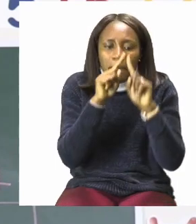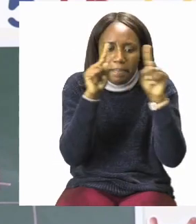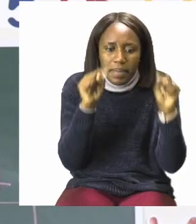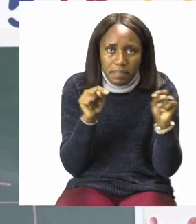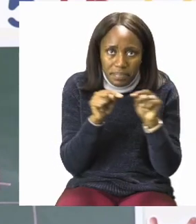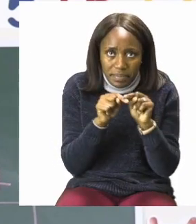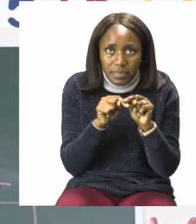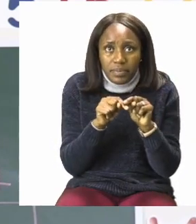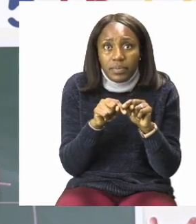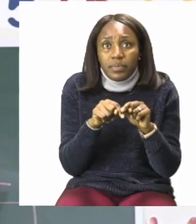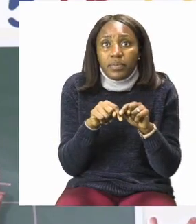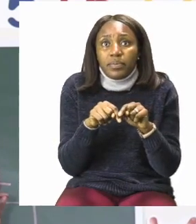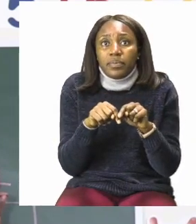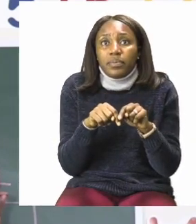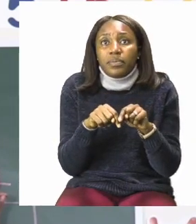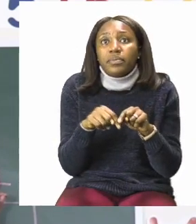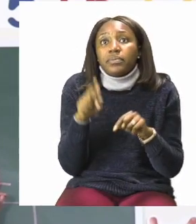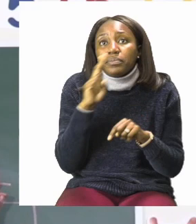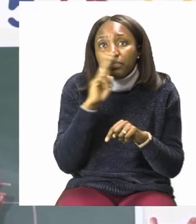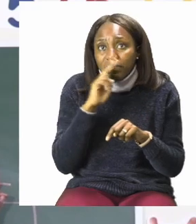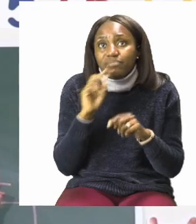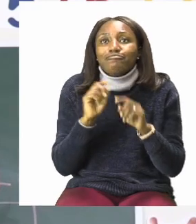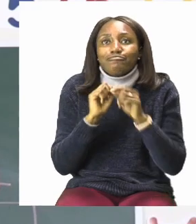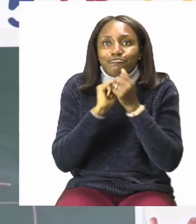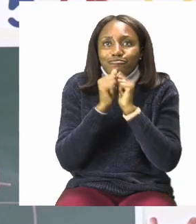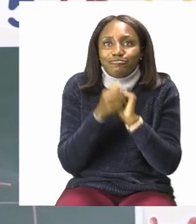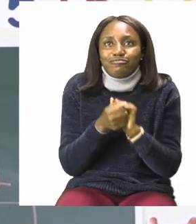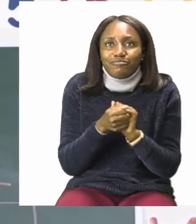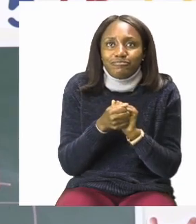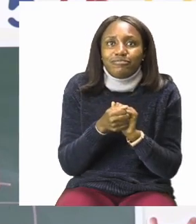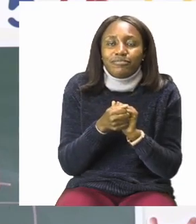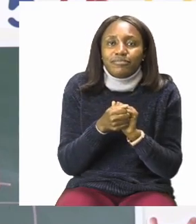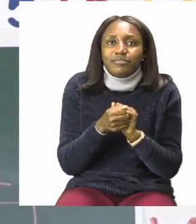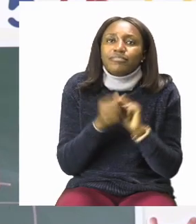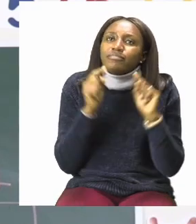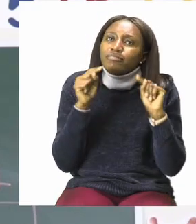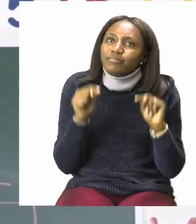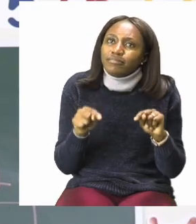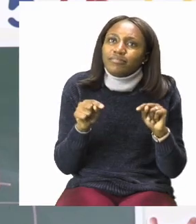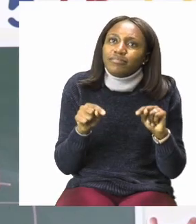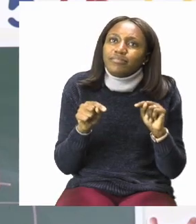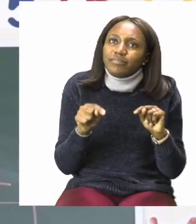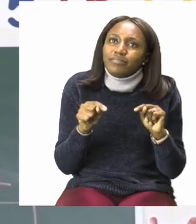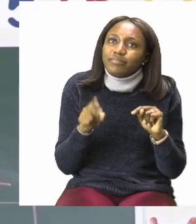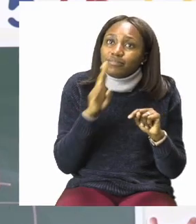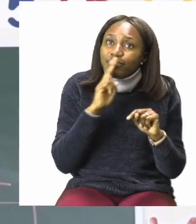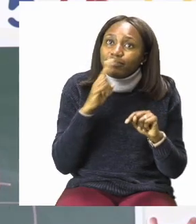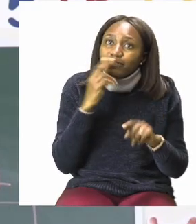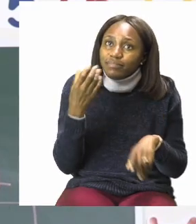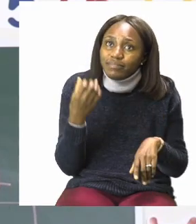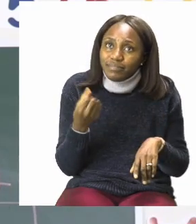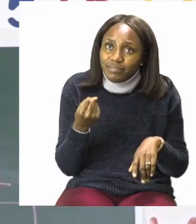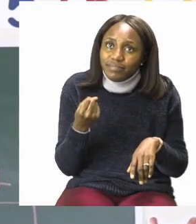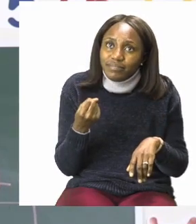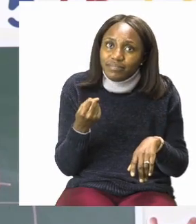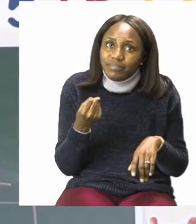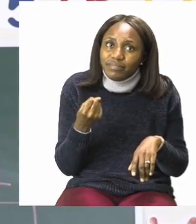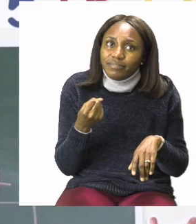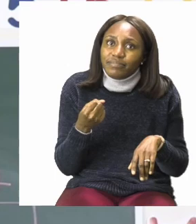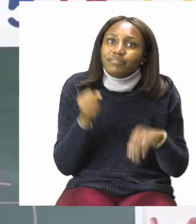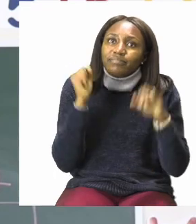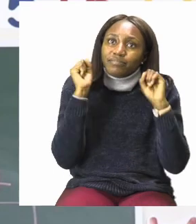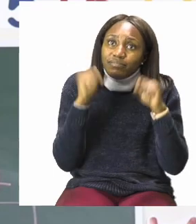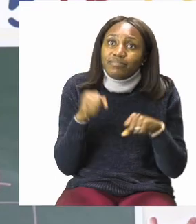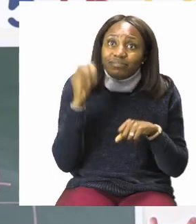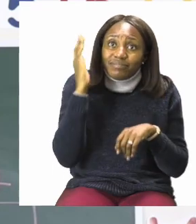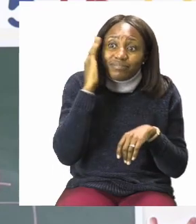the box and our answer here. So in order for you to get your answer for division, you must know